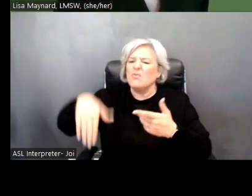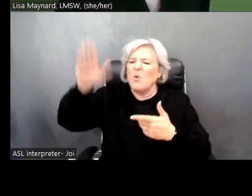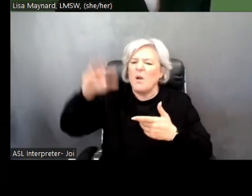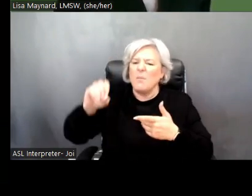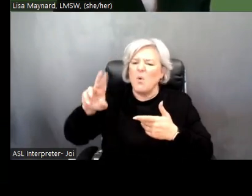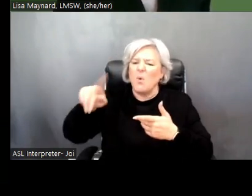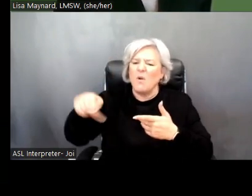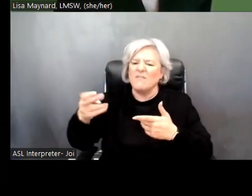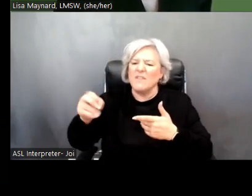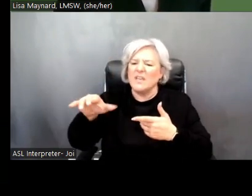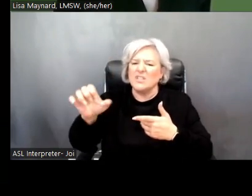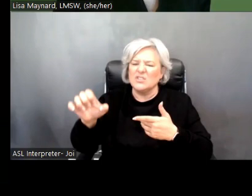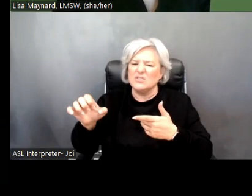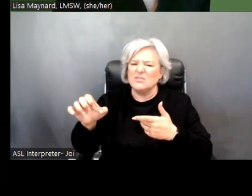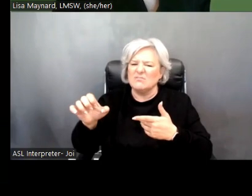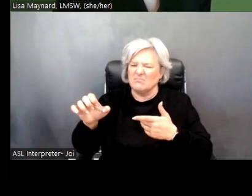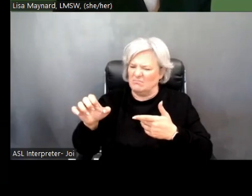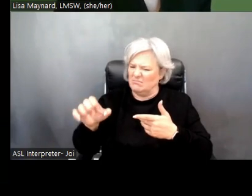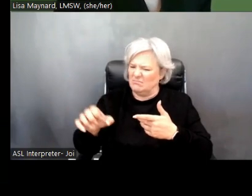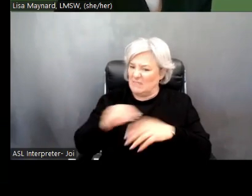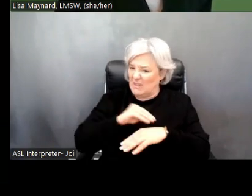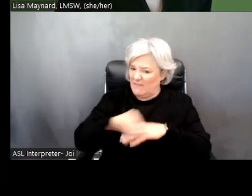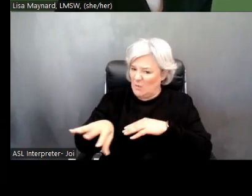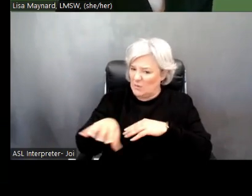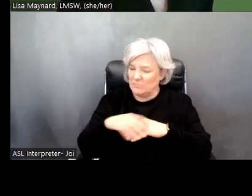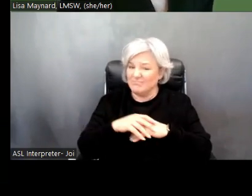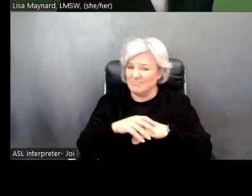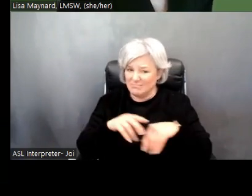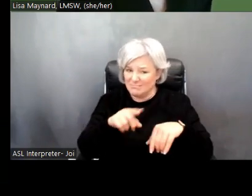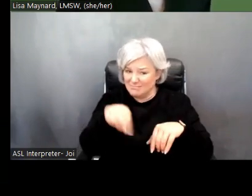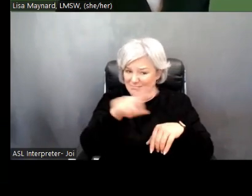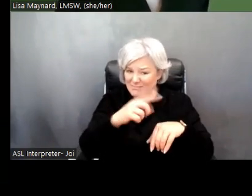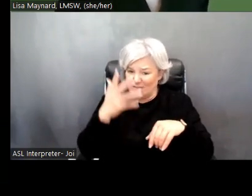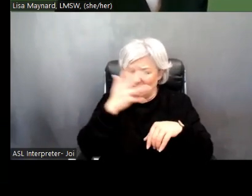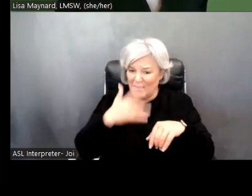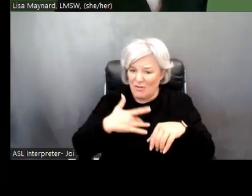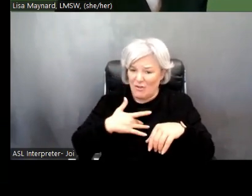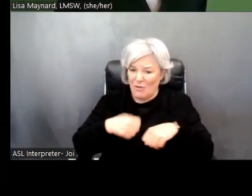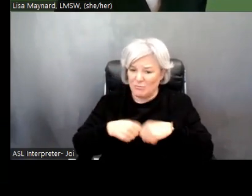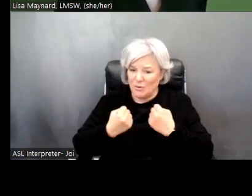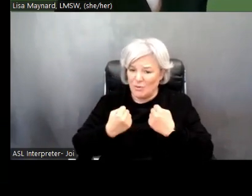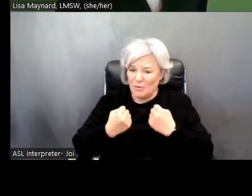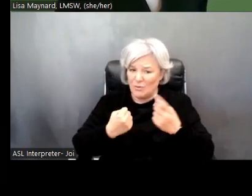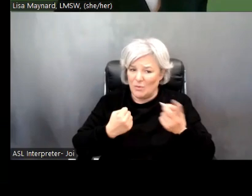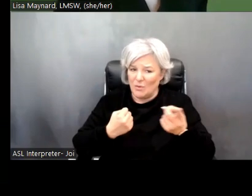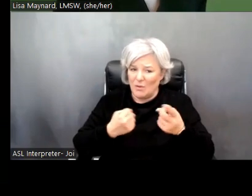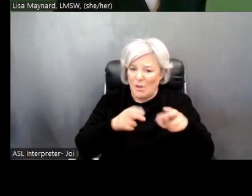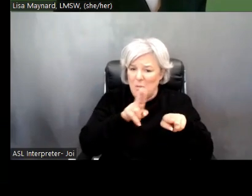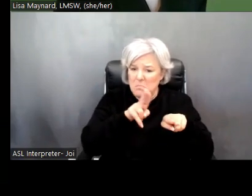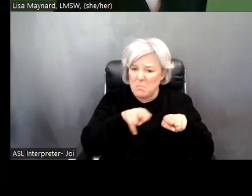I get a little bit heartbroken. All these beds close together. What do you think